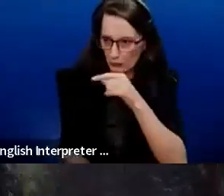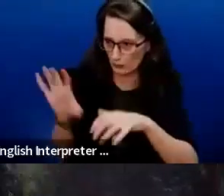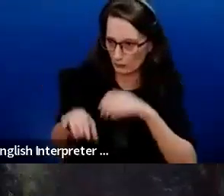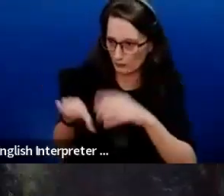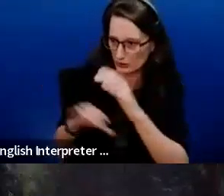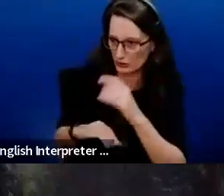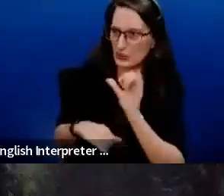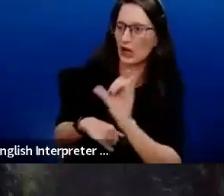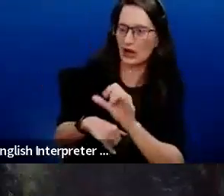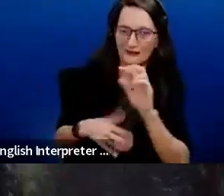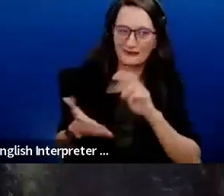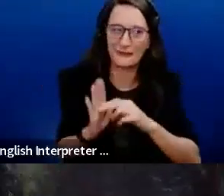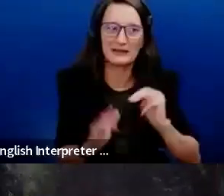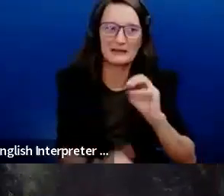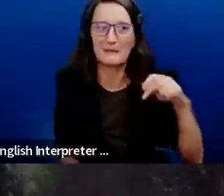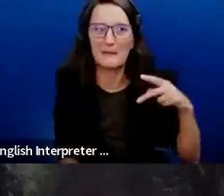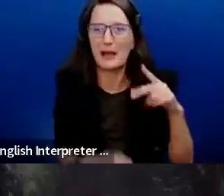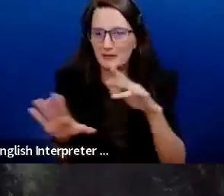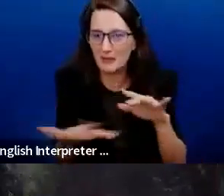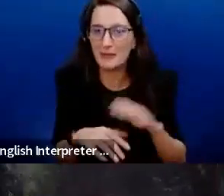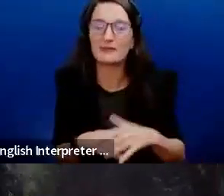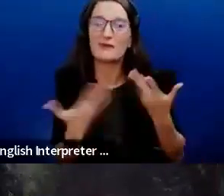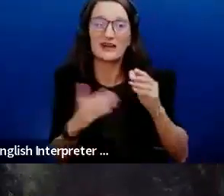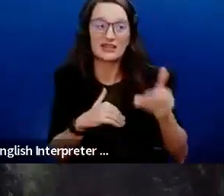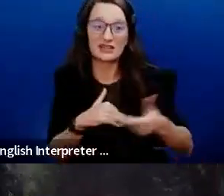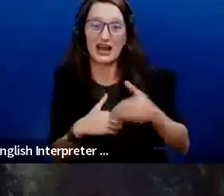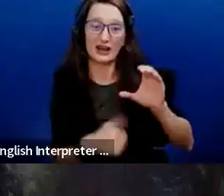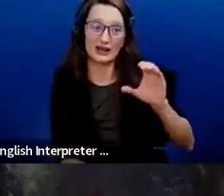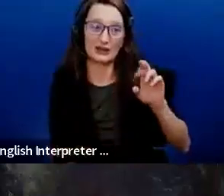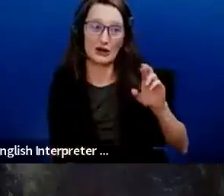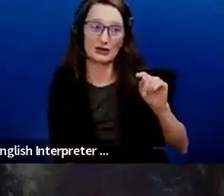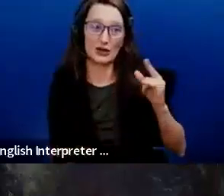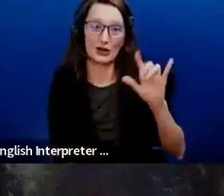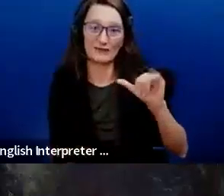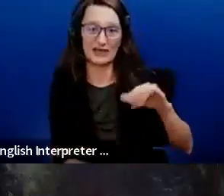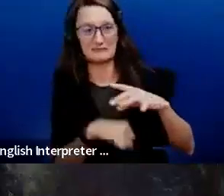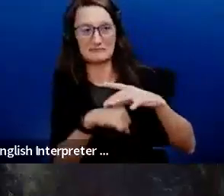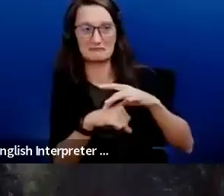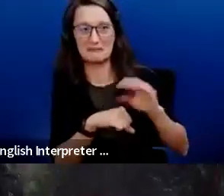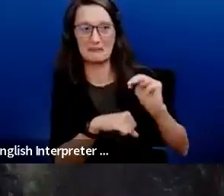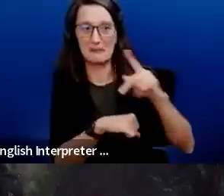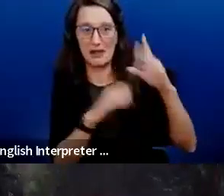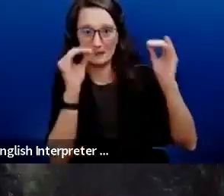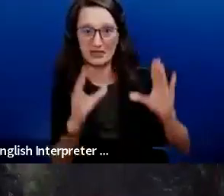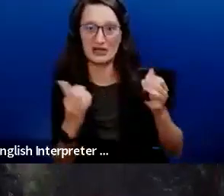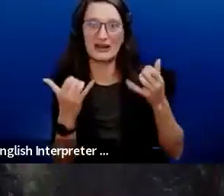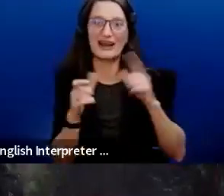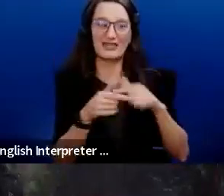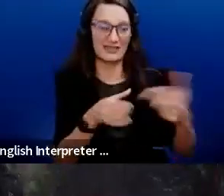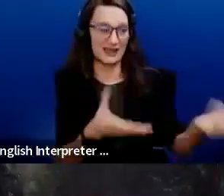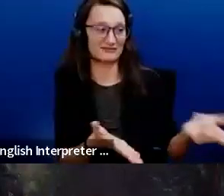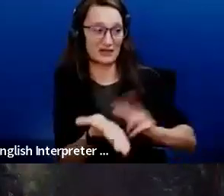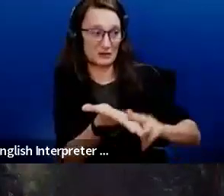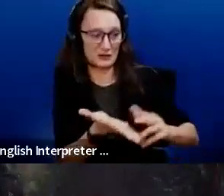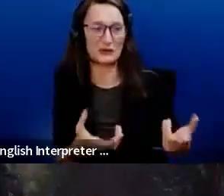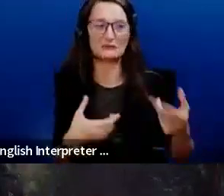So we hired a cartography teacher, and now the student's with us and they're working on cartography digitally. Excellent. So again, we're always open to that. We're